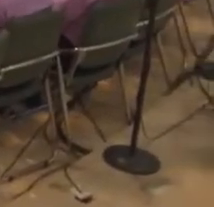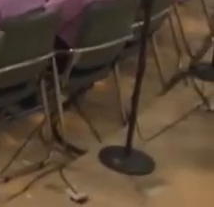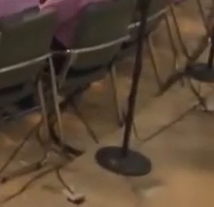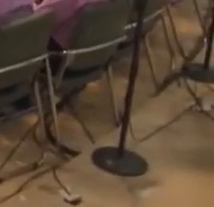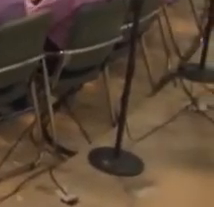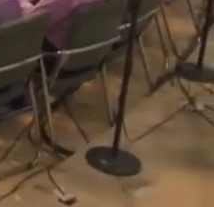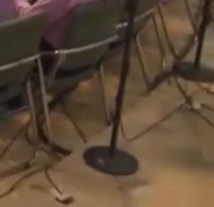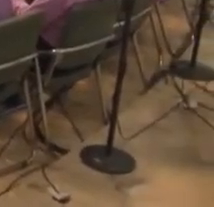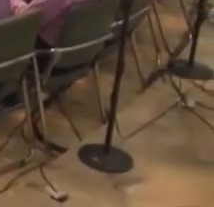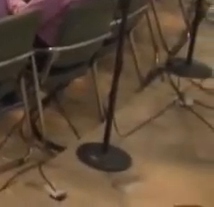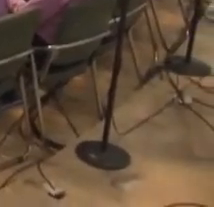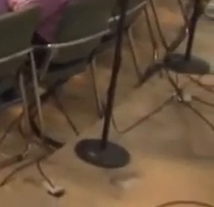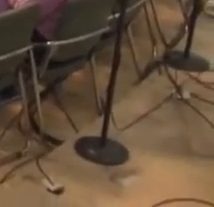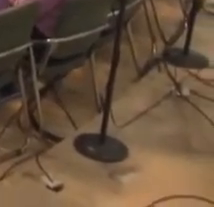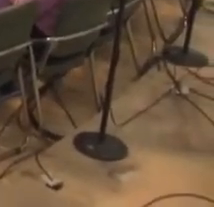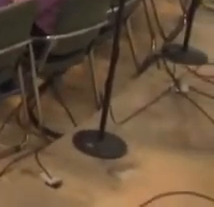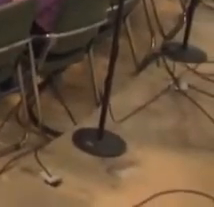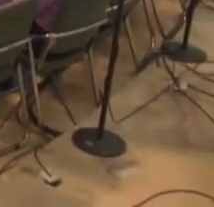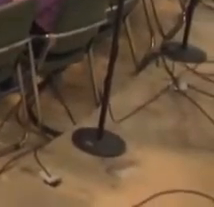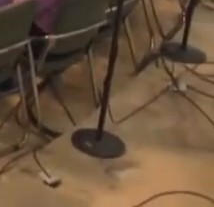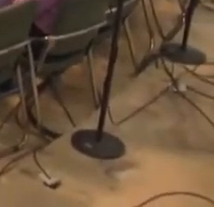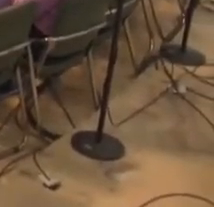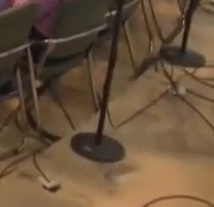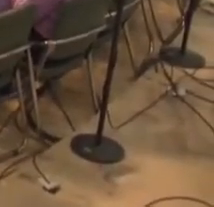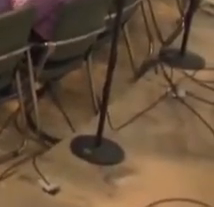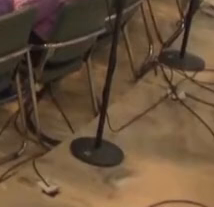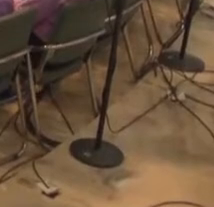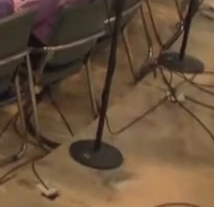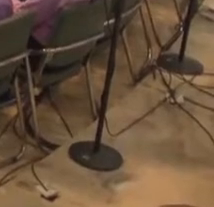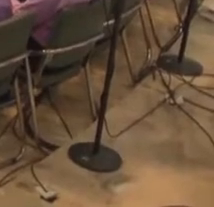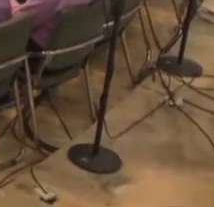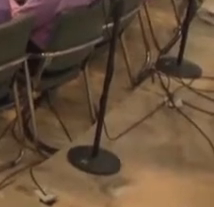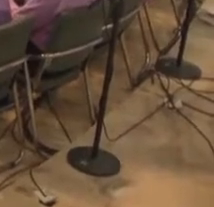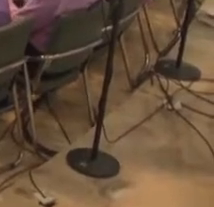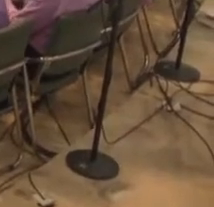Gospel hymn and songs, number 21.